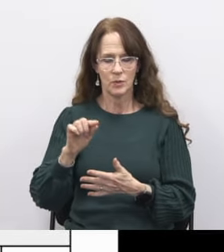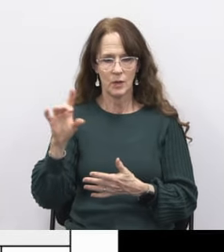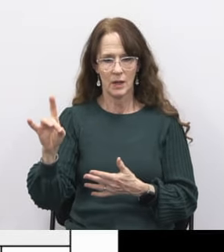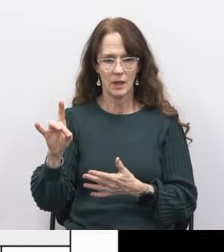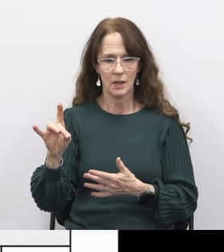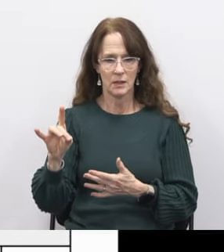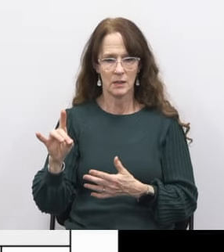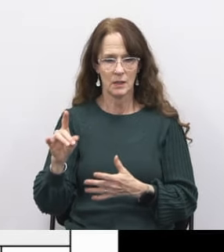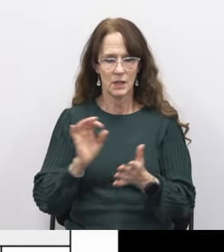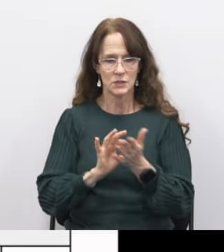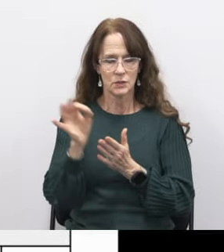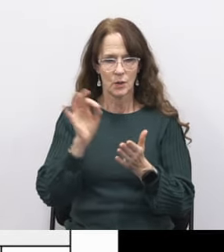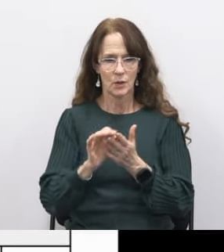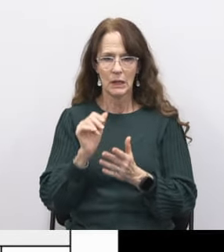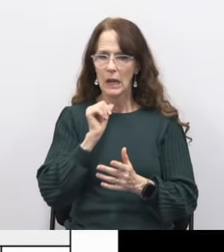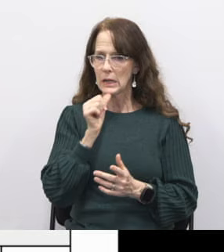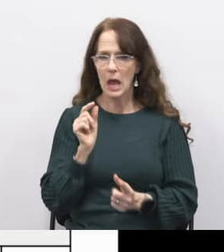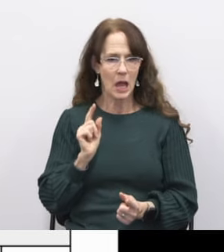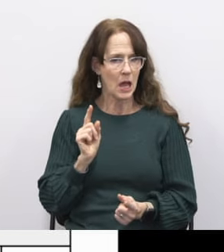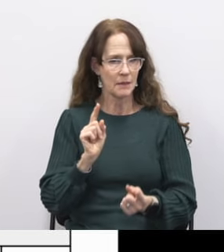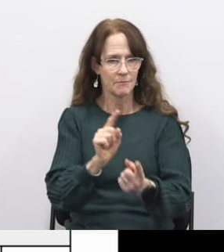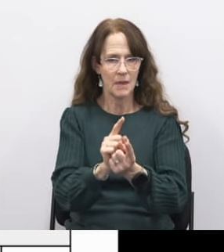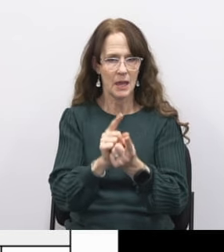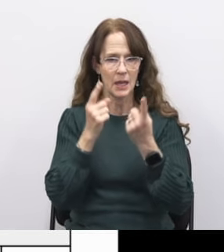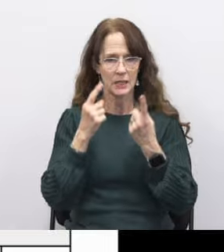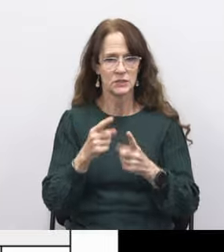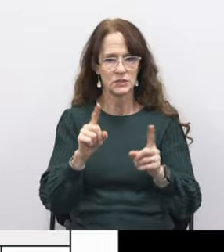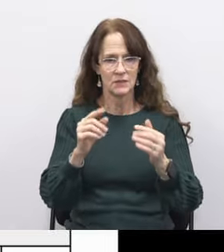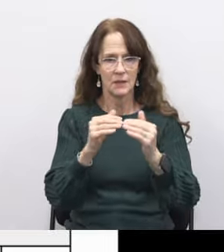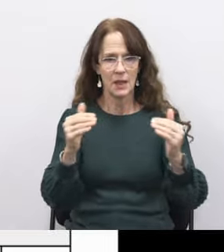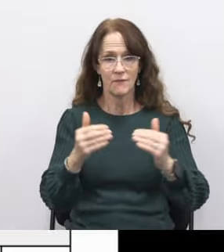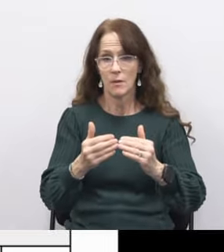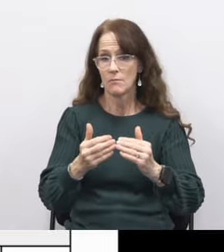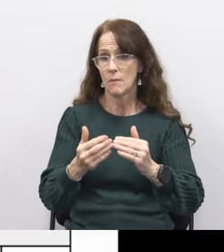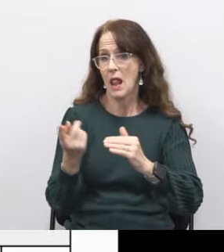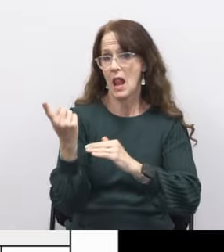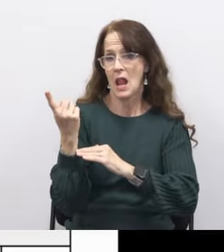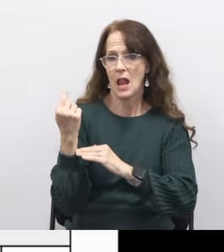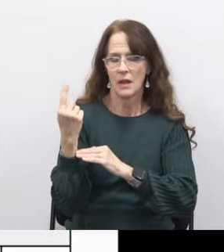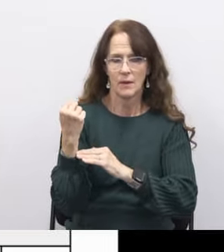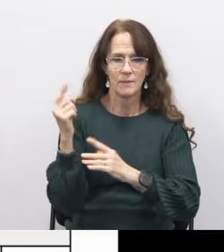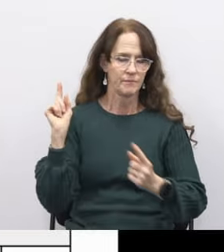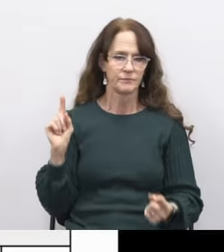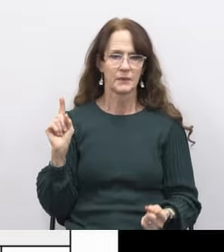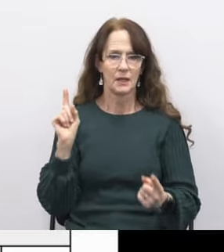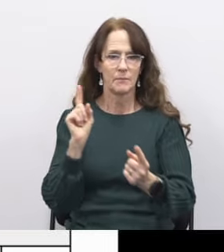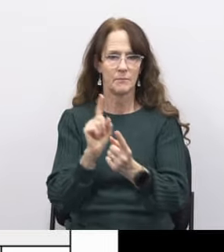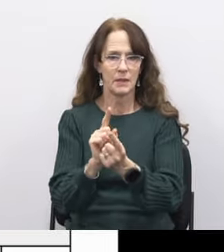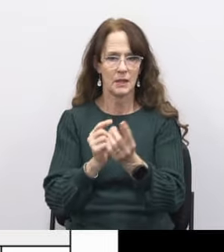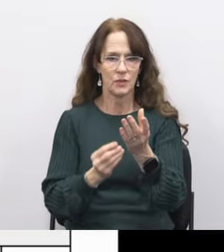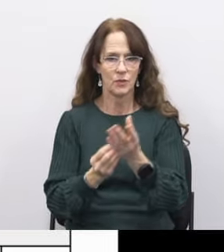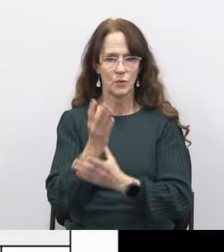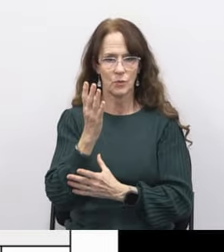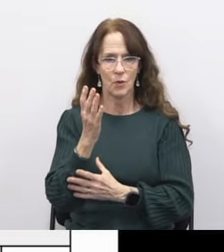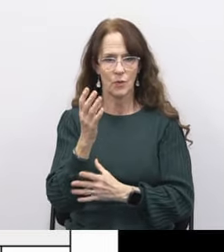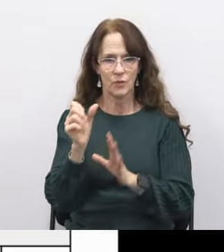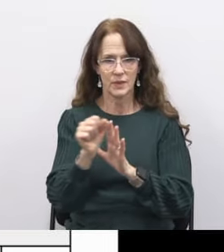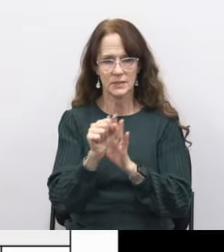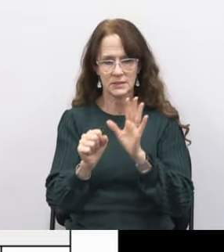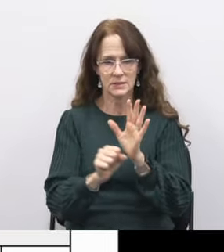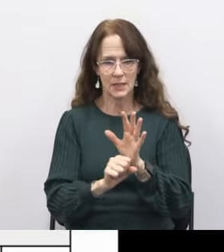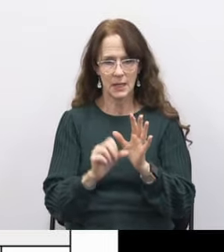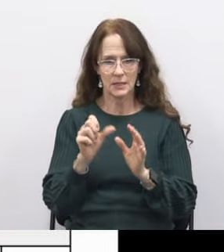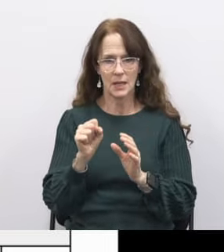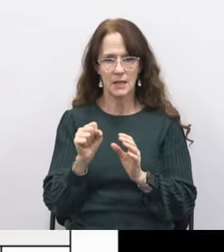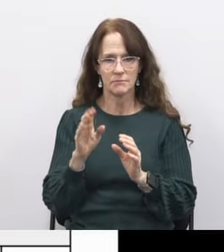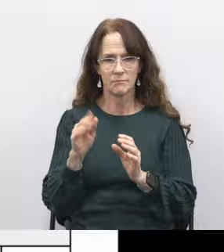not met achievement level in the prior year who meet the scale score growth target on the state SBAC English